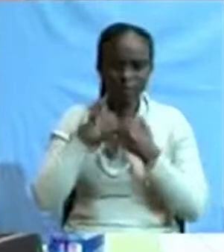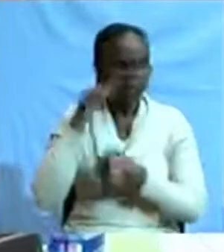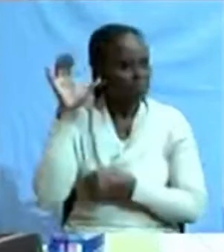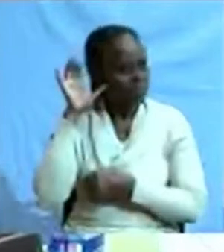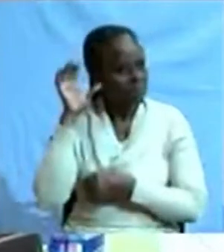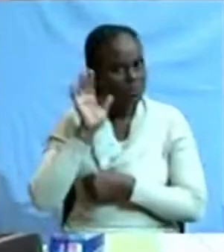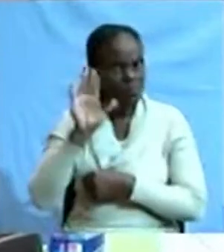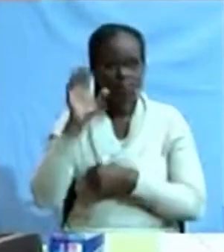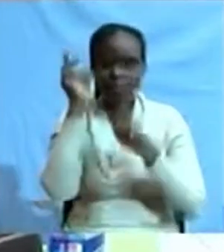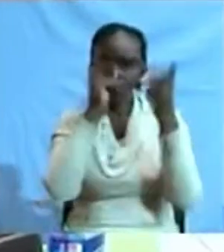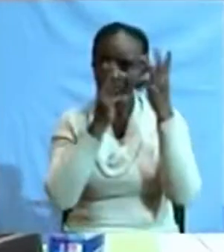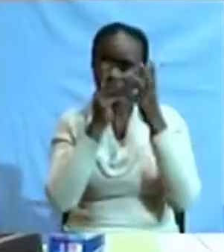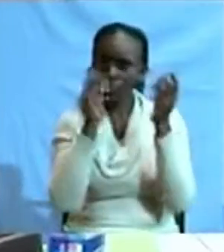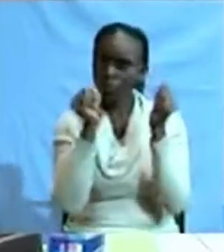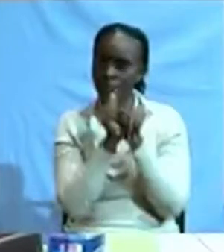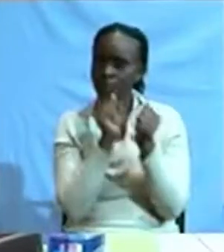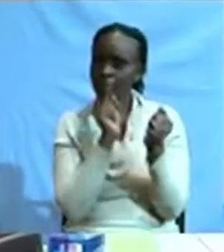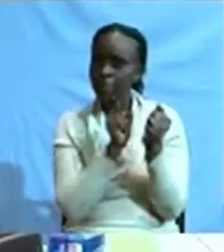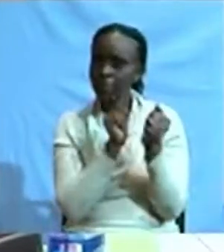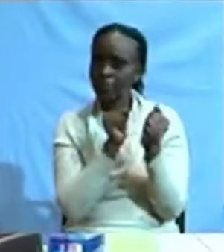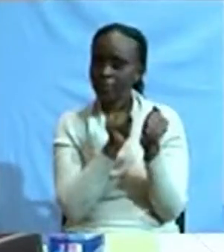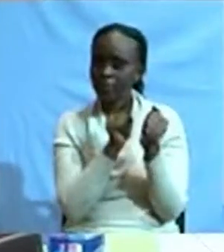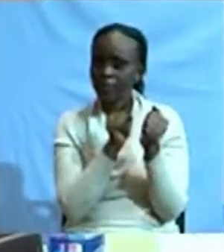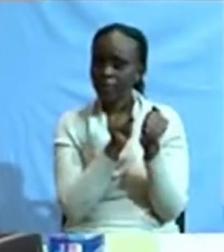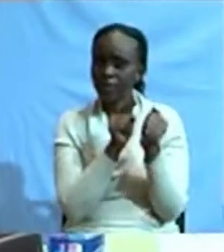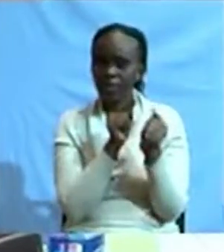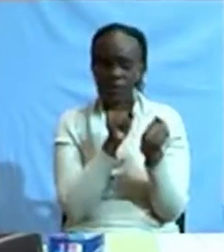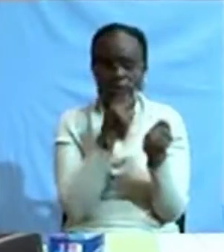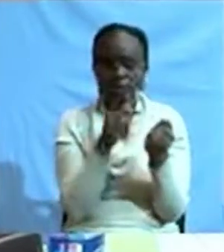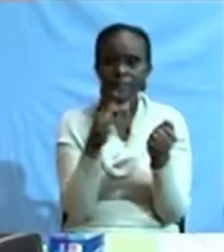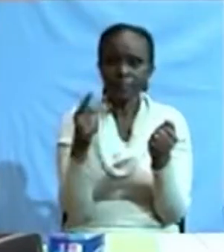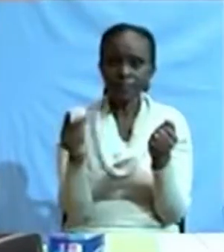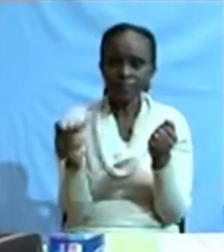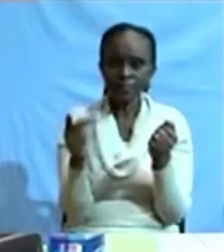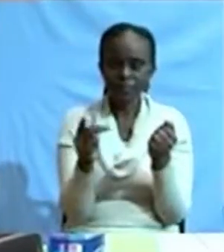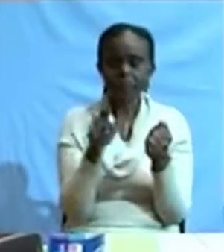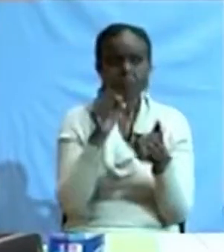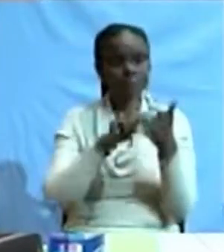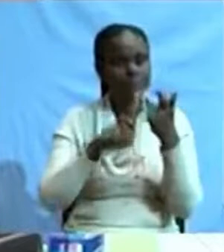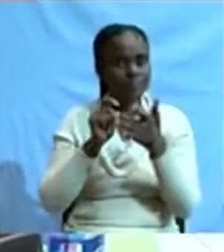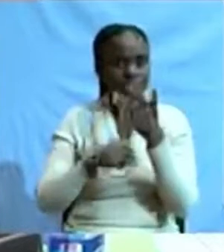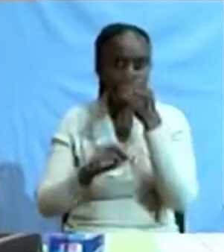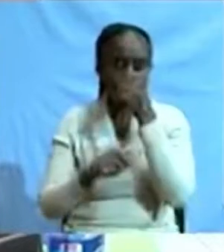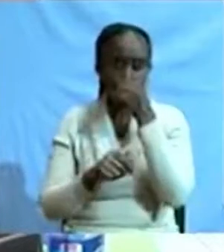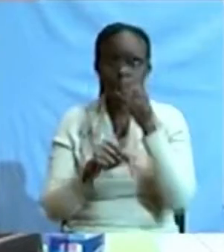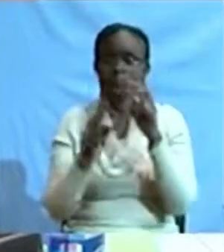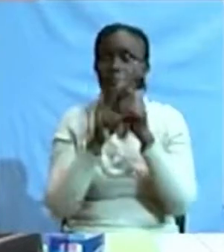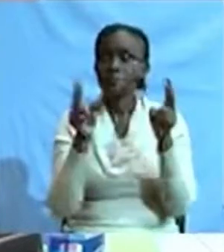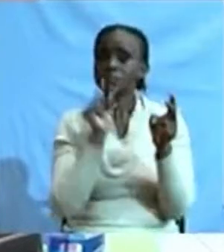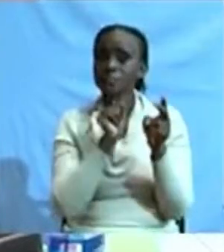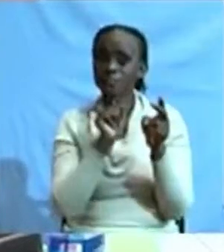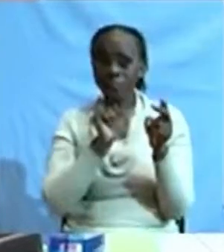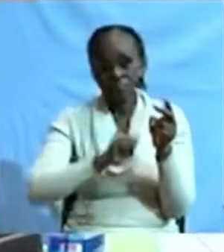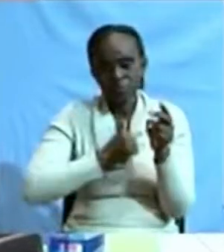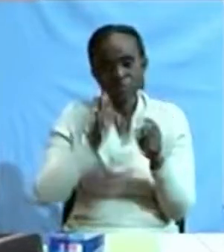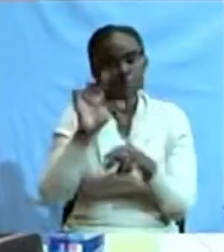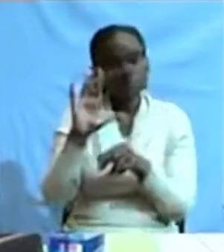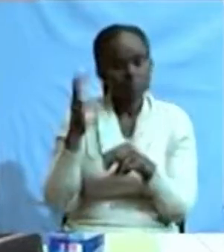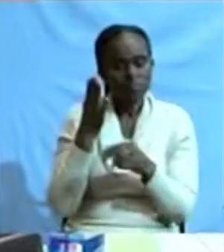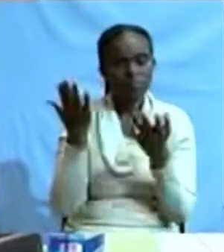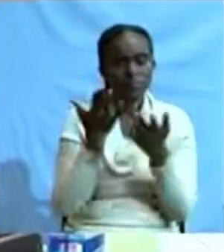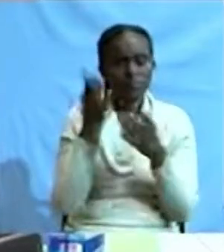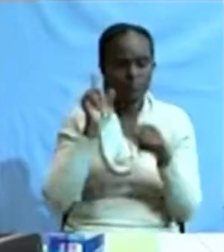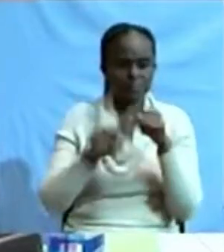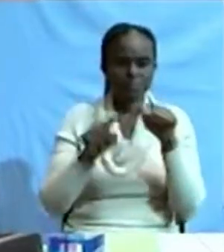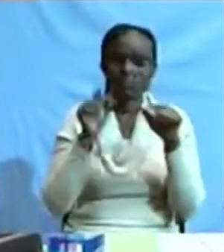your concerns in terms of enforcing on the property rates. So on that one, we will not go backwards. I think we